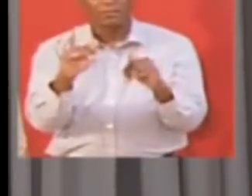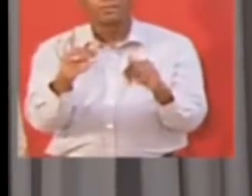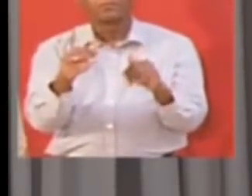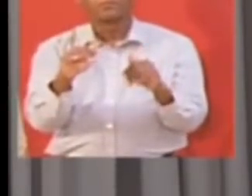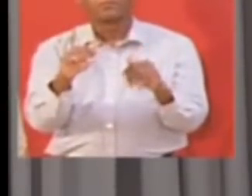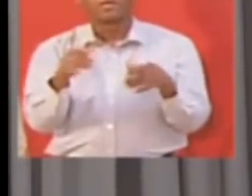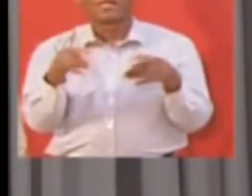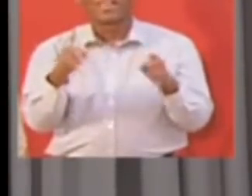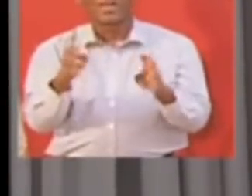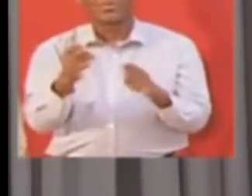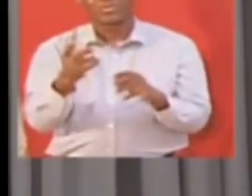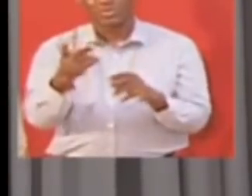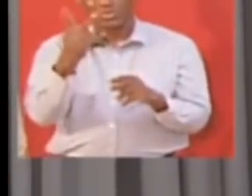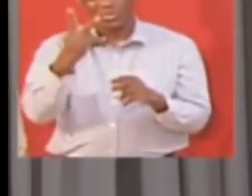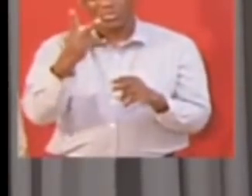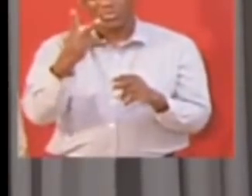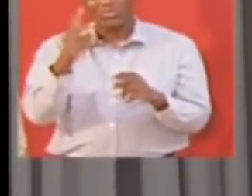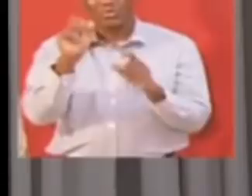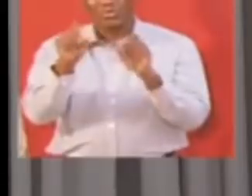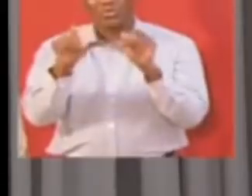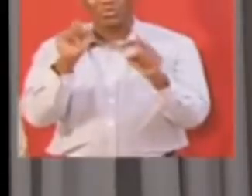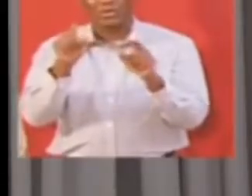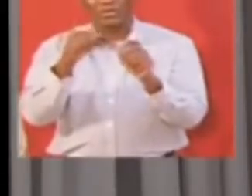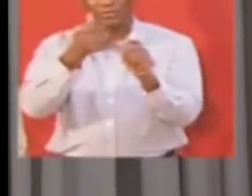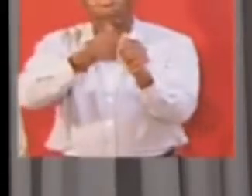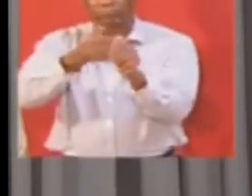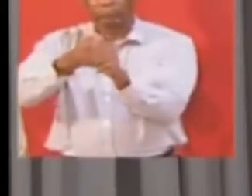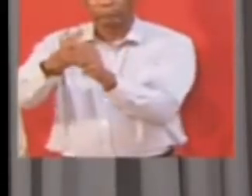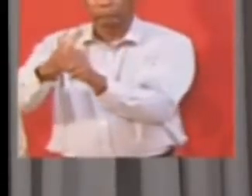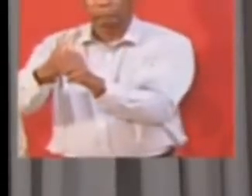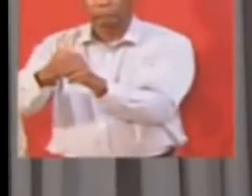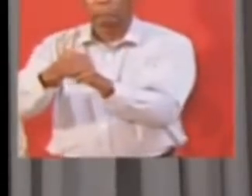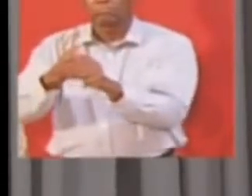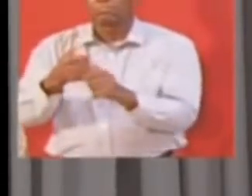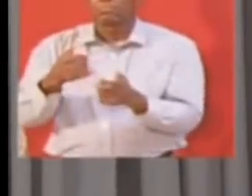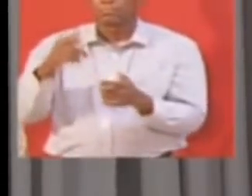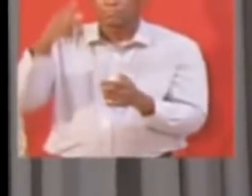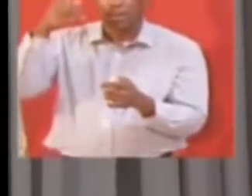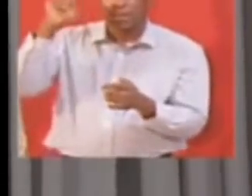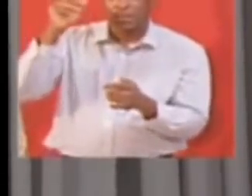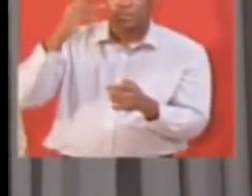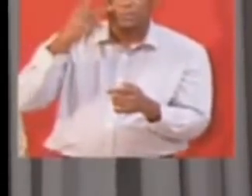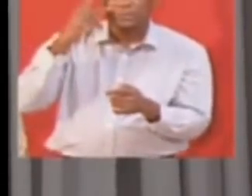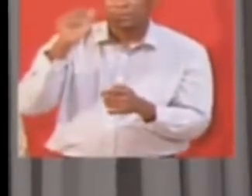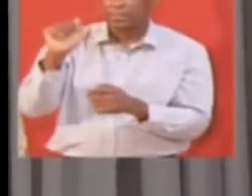2 brief questions. Prime Minister, I see that AZP News is ready with their questions.